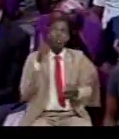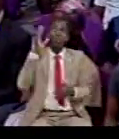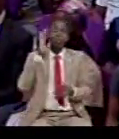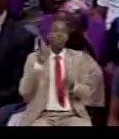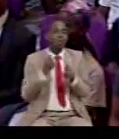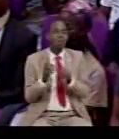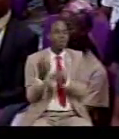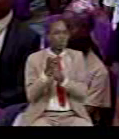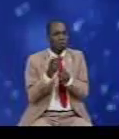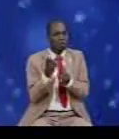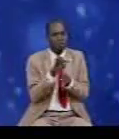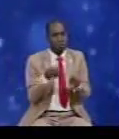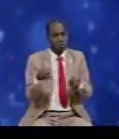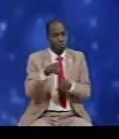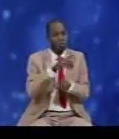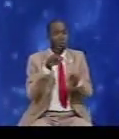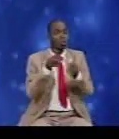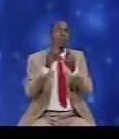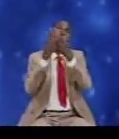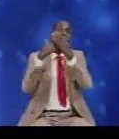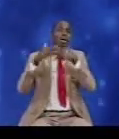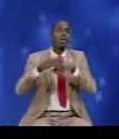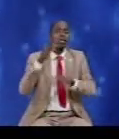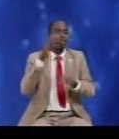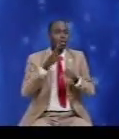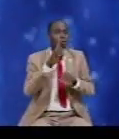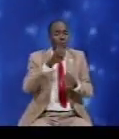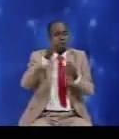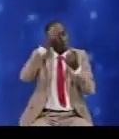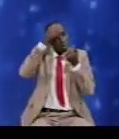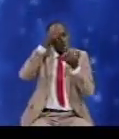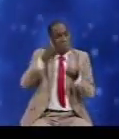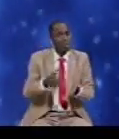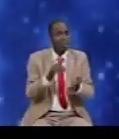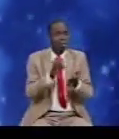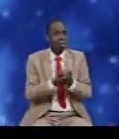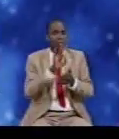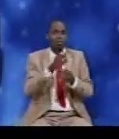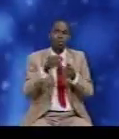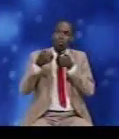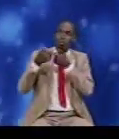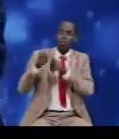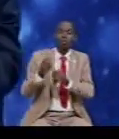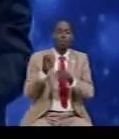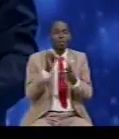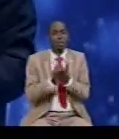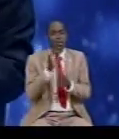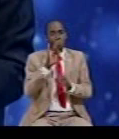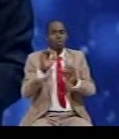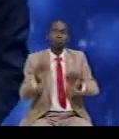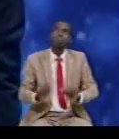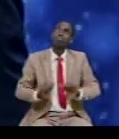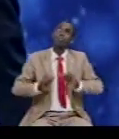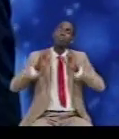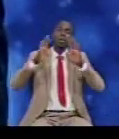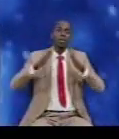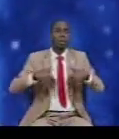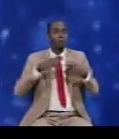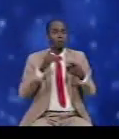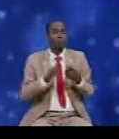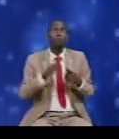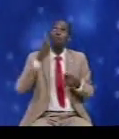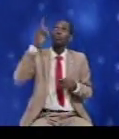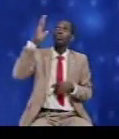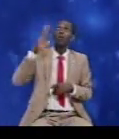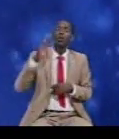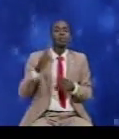in eternity. And if you listen to that, if you pay attention, if you give your life to the Lord, my